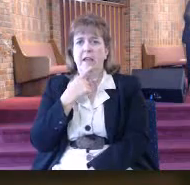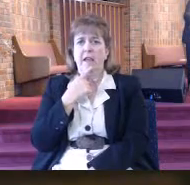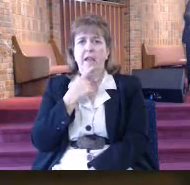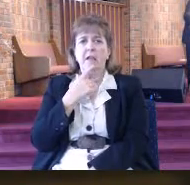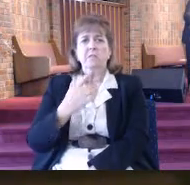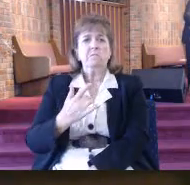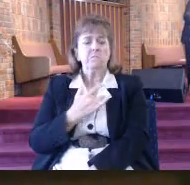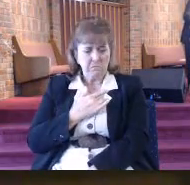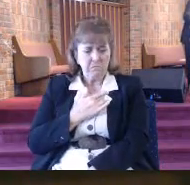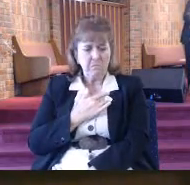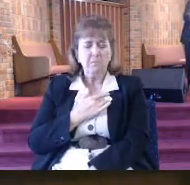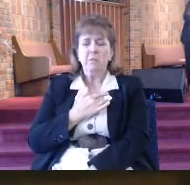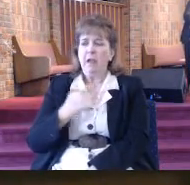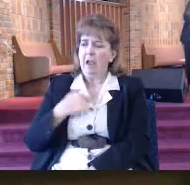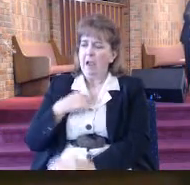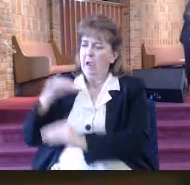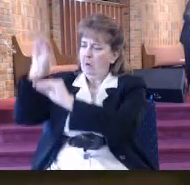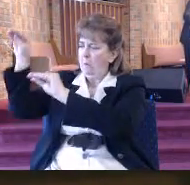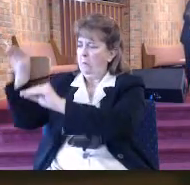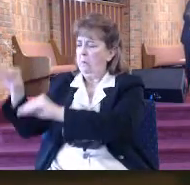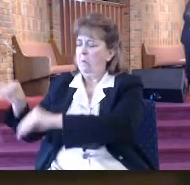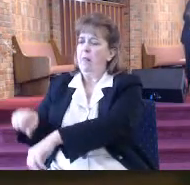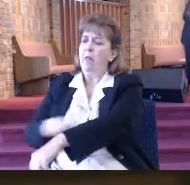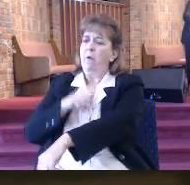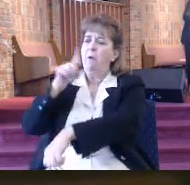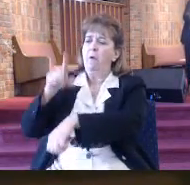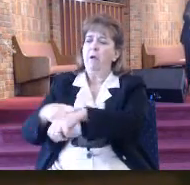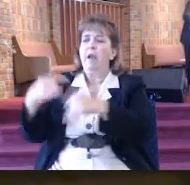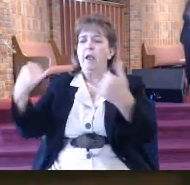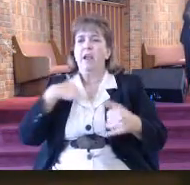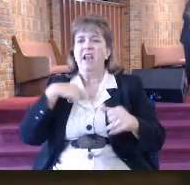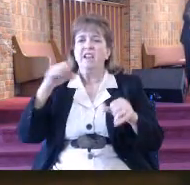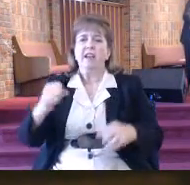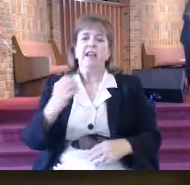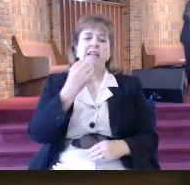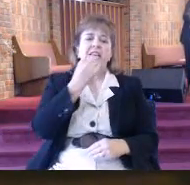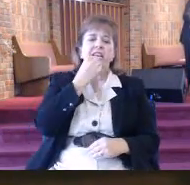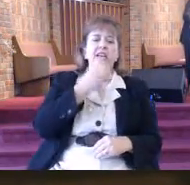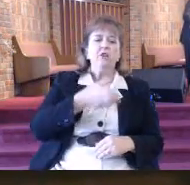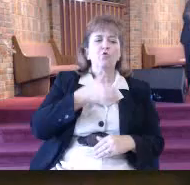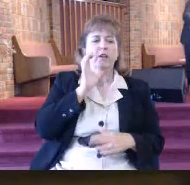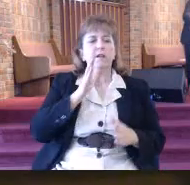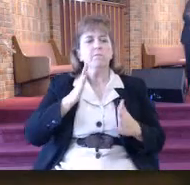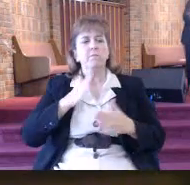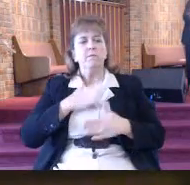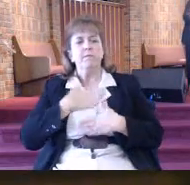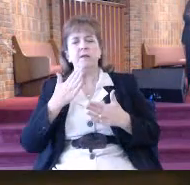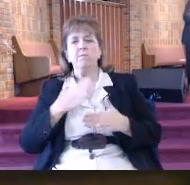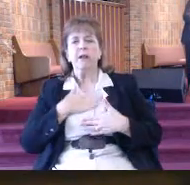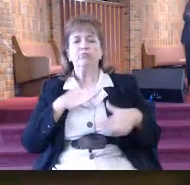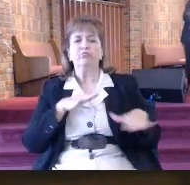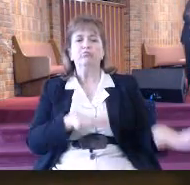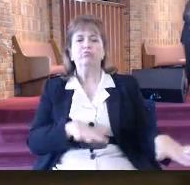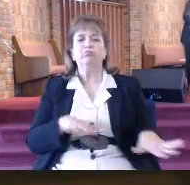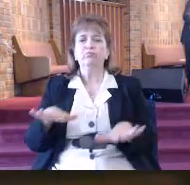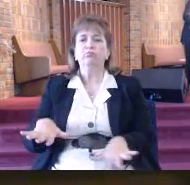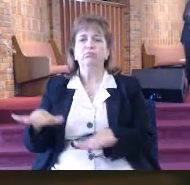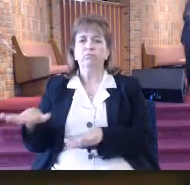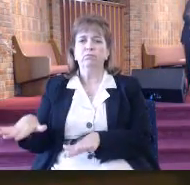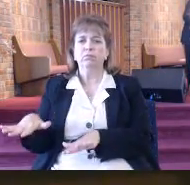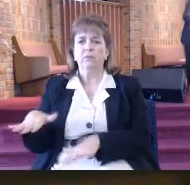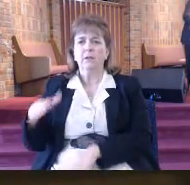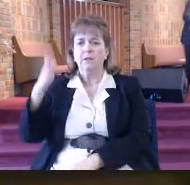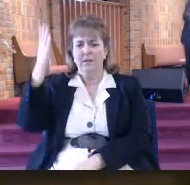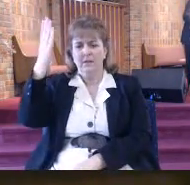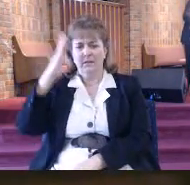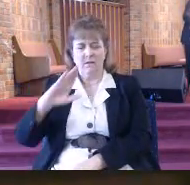laid up for many years. Take your ease, eat, drink, and be merry.' But God said to him,